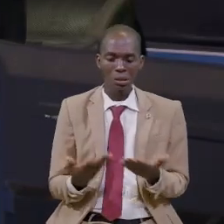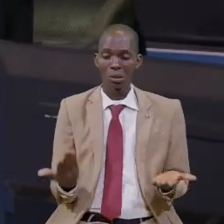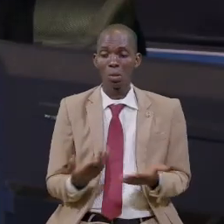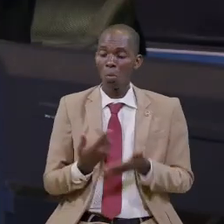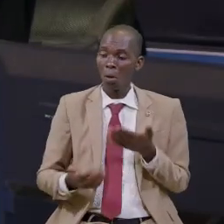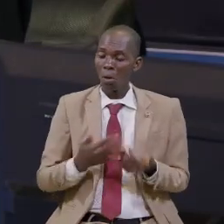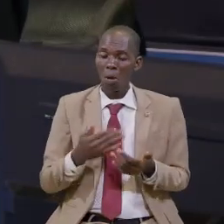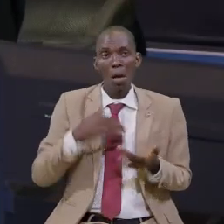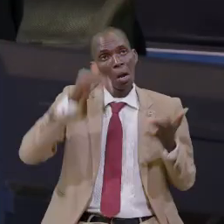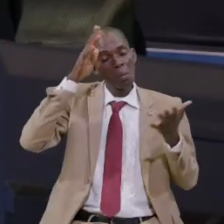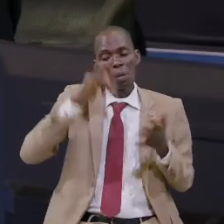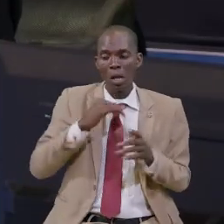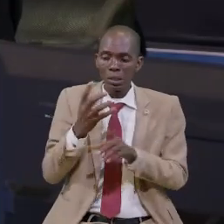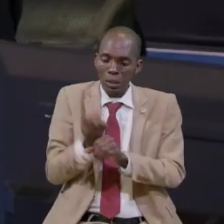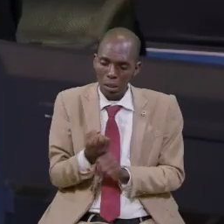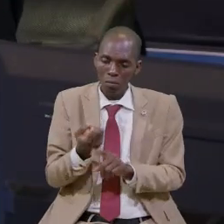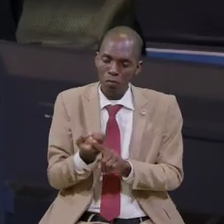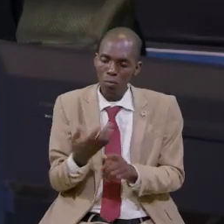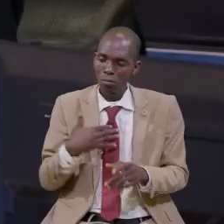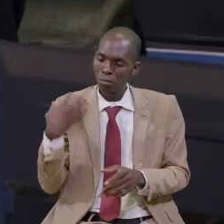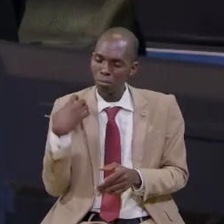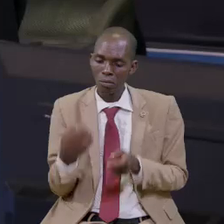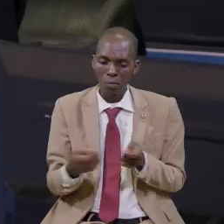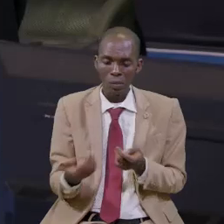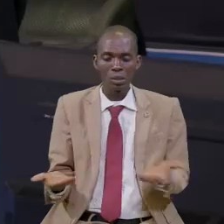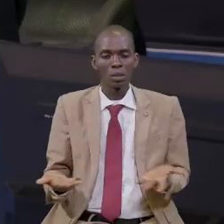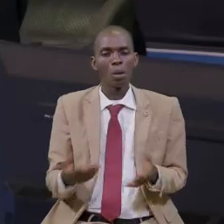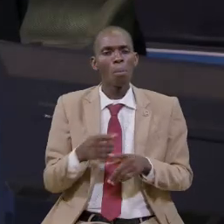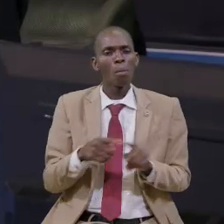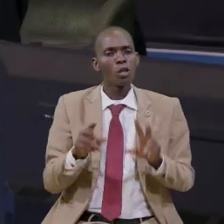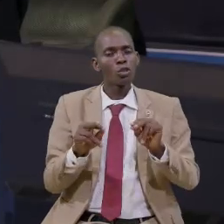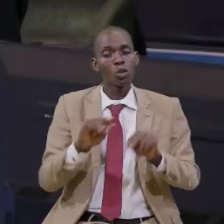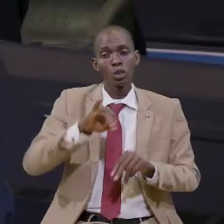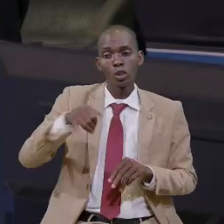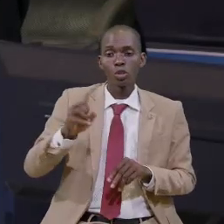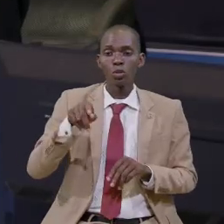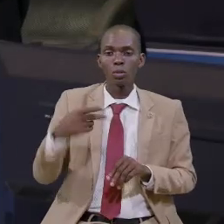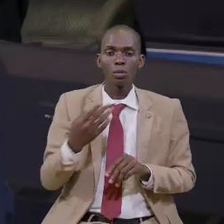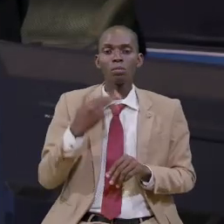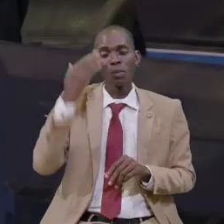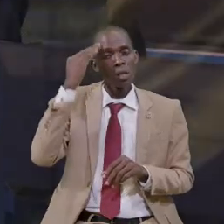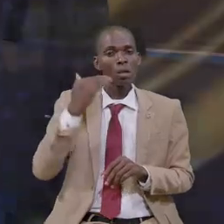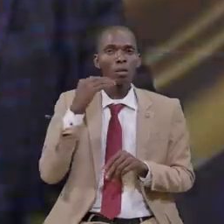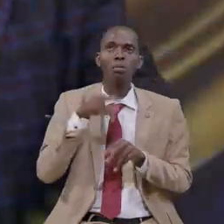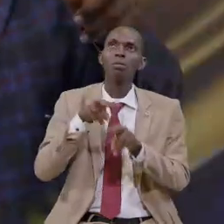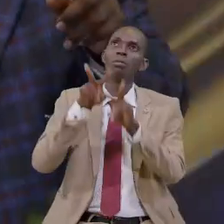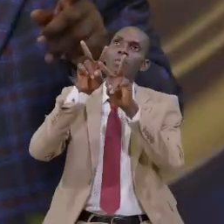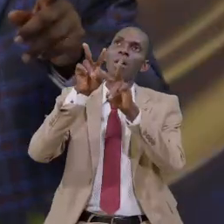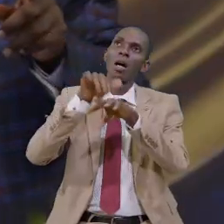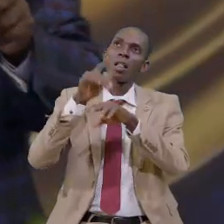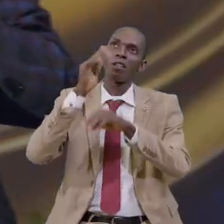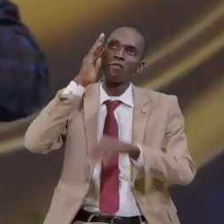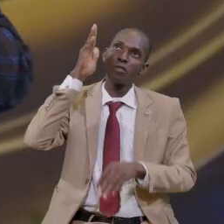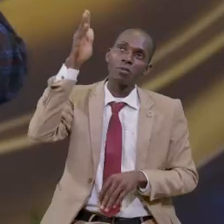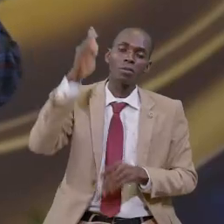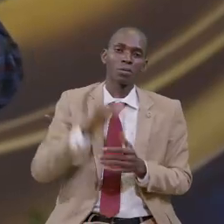But Joseph was looking at the future. Raise up your heads. Look at the future.